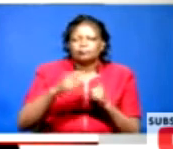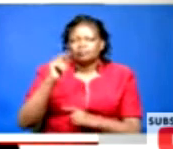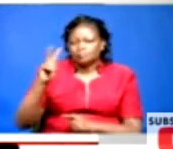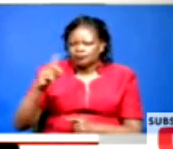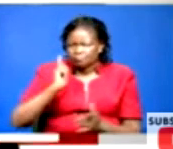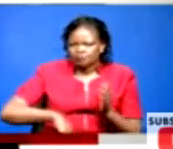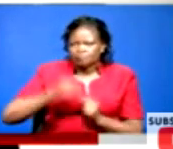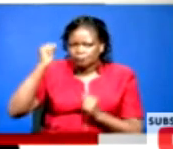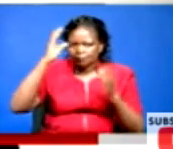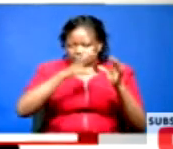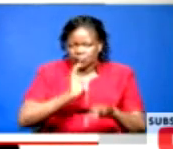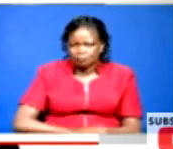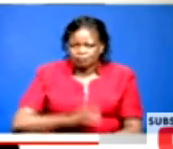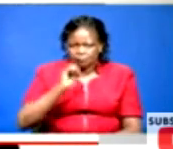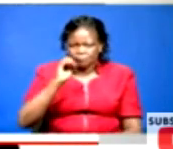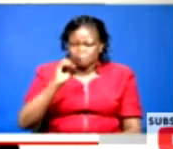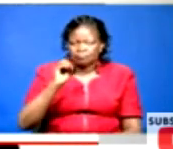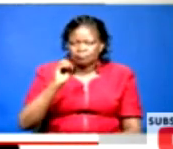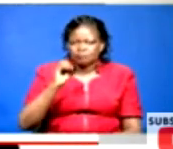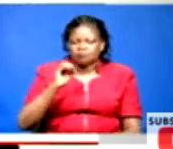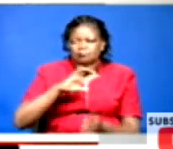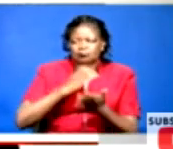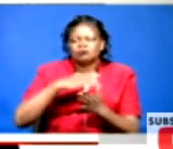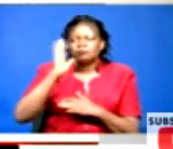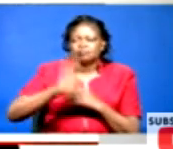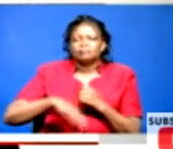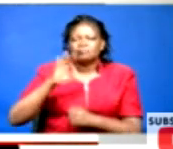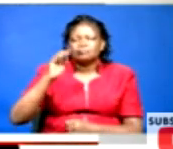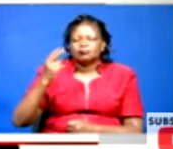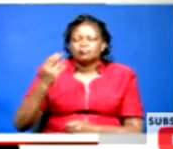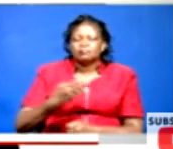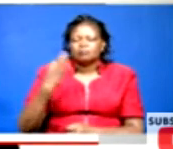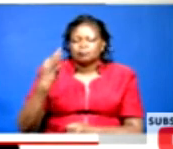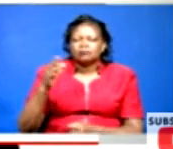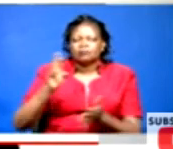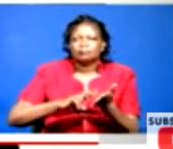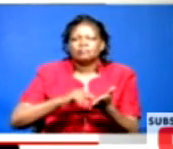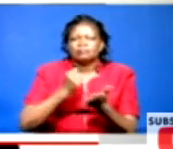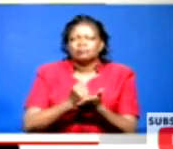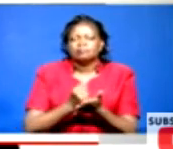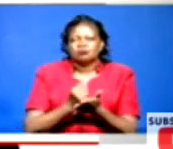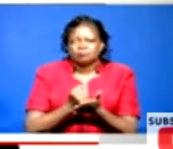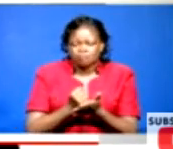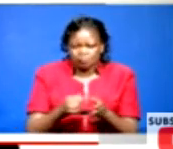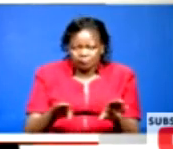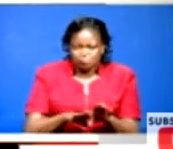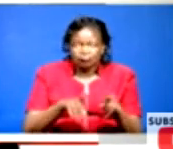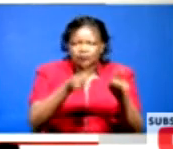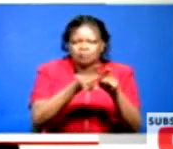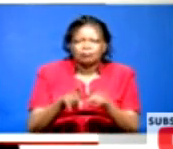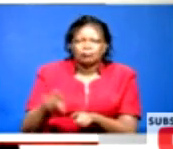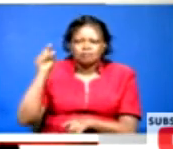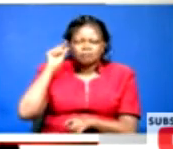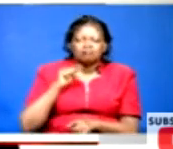political party receives zero funding if more than two-thirds of its registered office bearers are of the same gender. The party